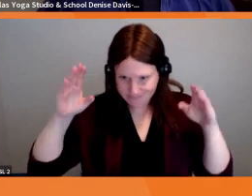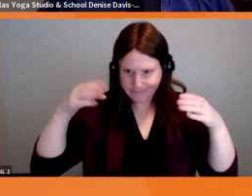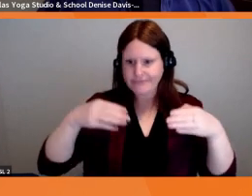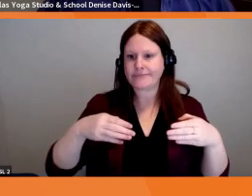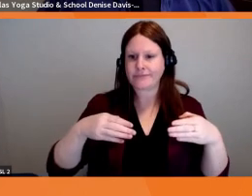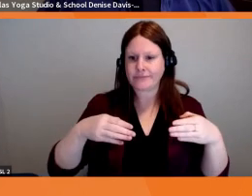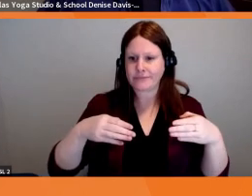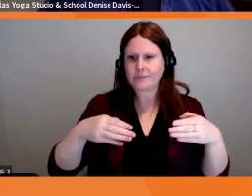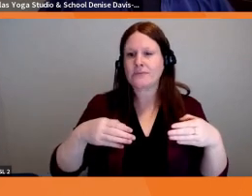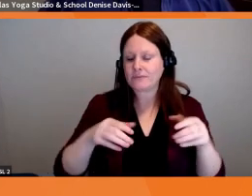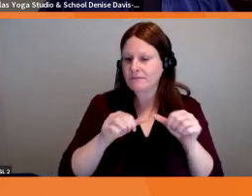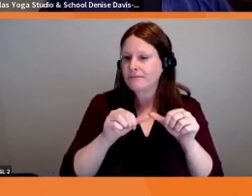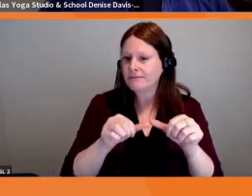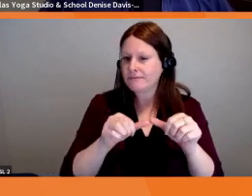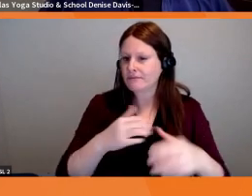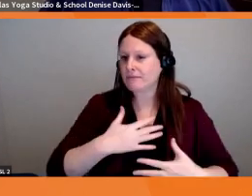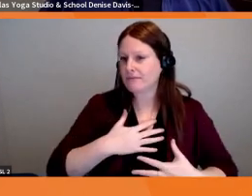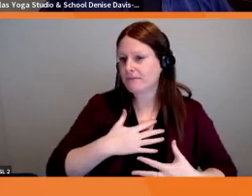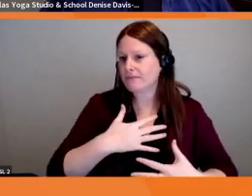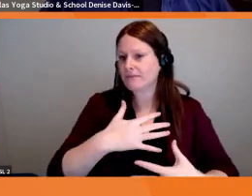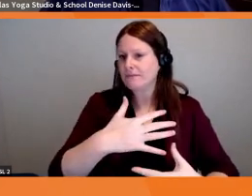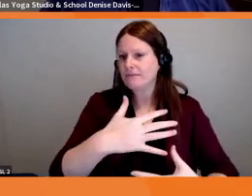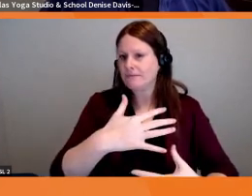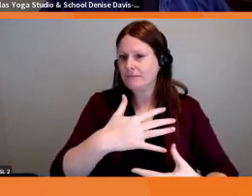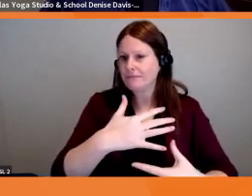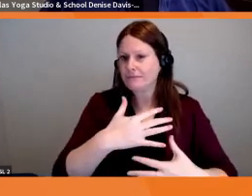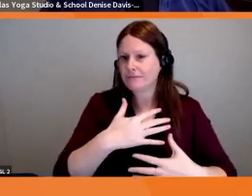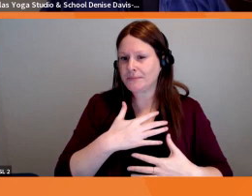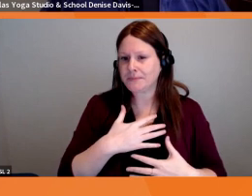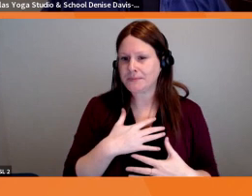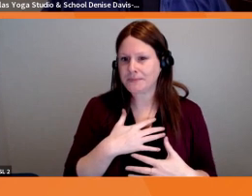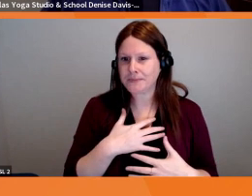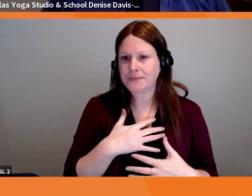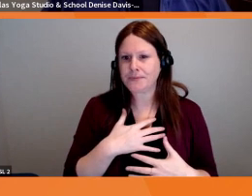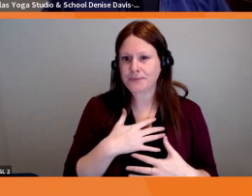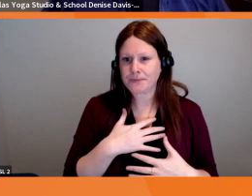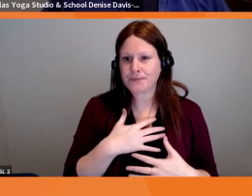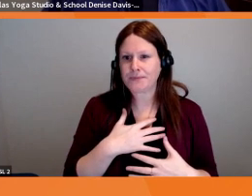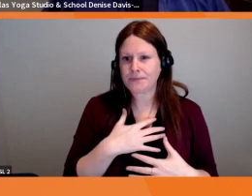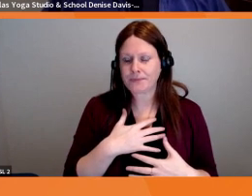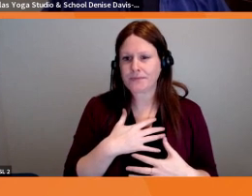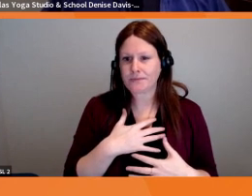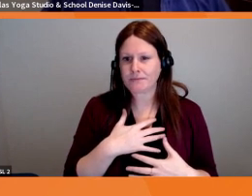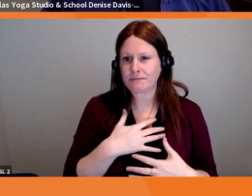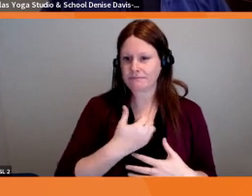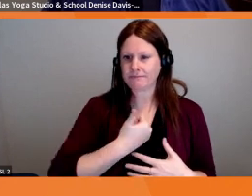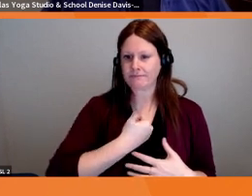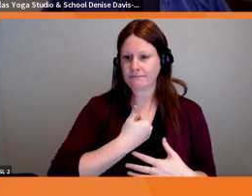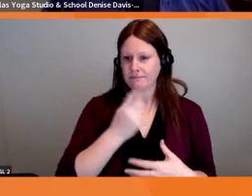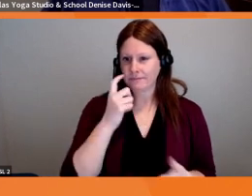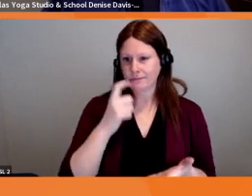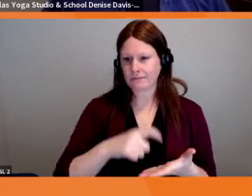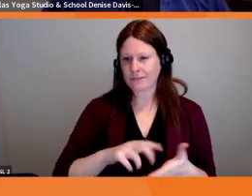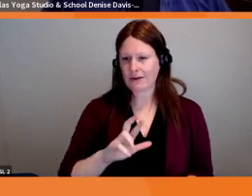Take a couple more deep breaths. Maybe there's another place calling your attention. I notice that I can feel my right hand's